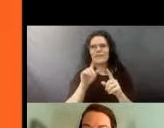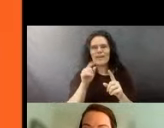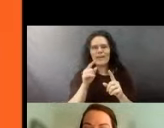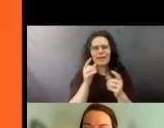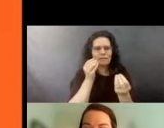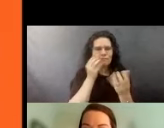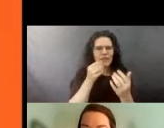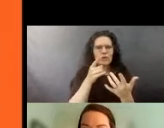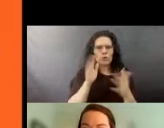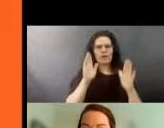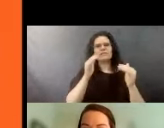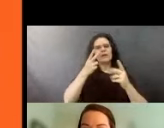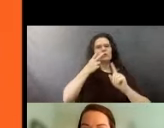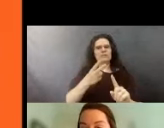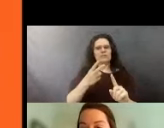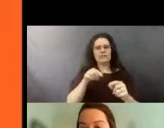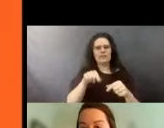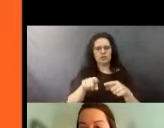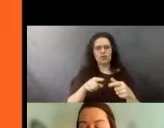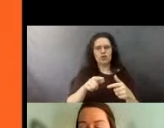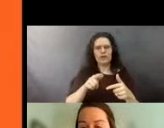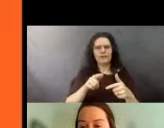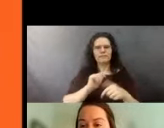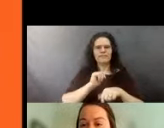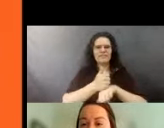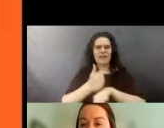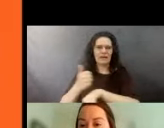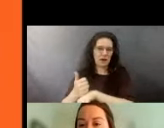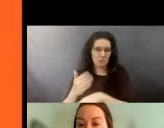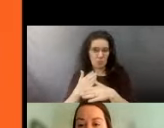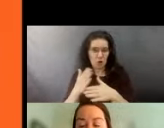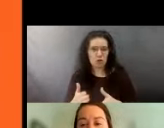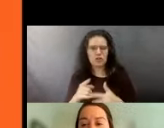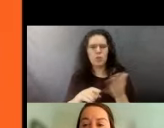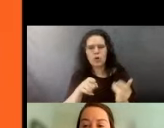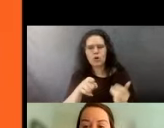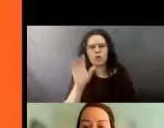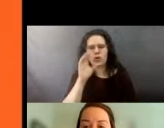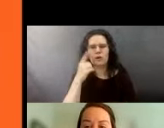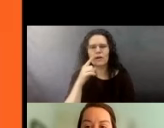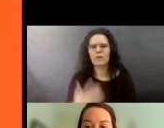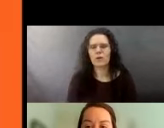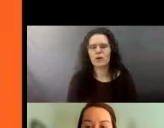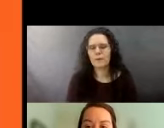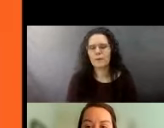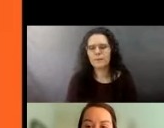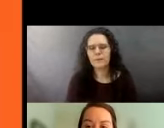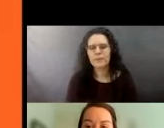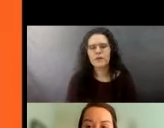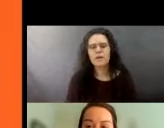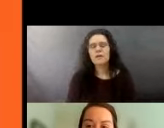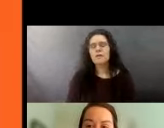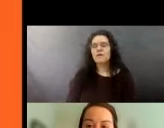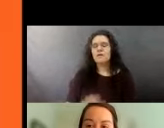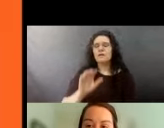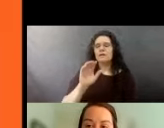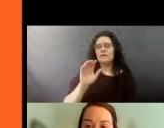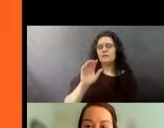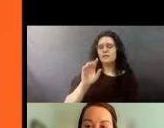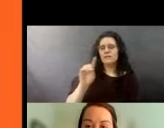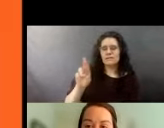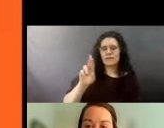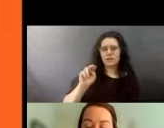a partnership proceeding to address these legal needs? What would you be looking for? Sure. I usually put this into 3